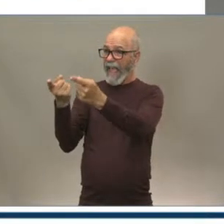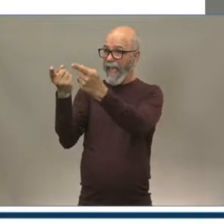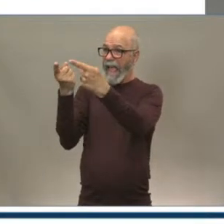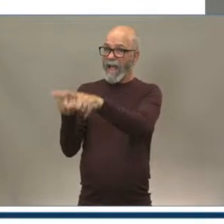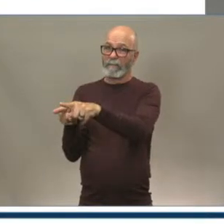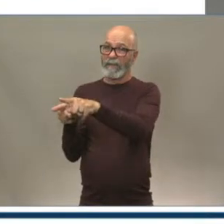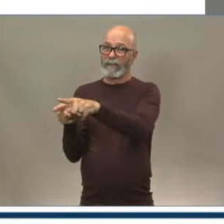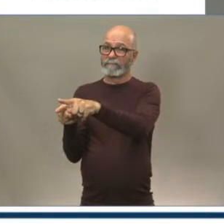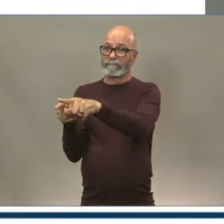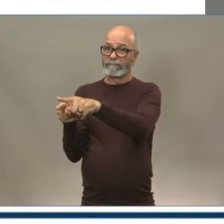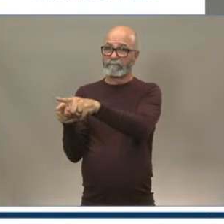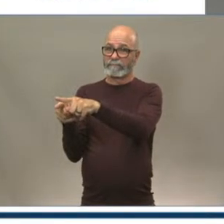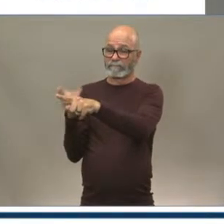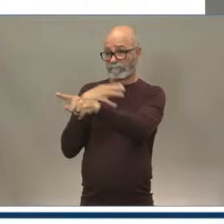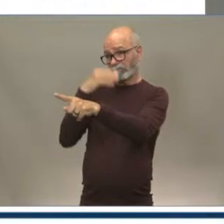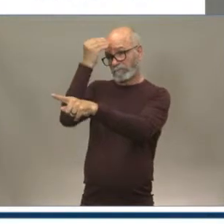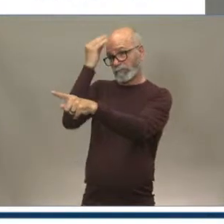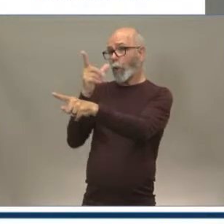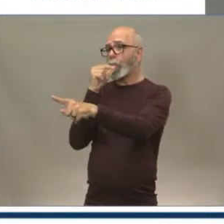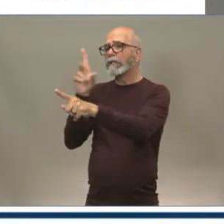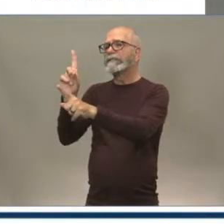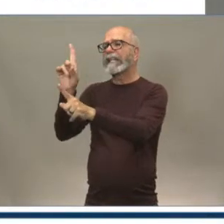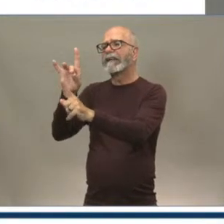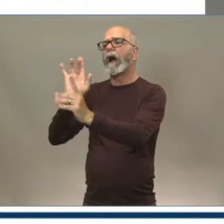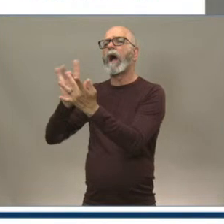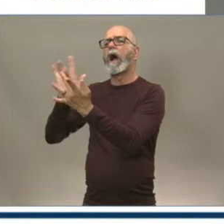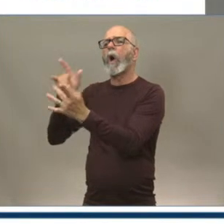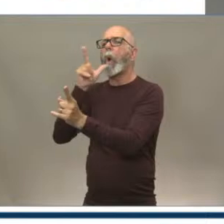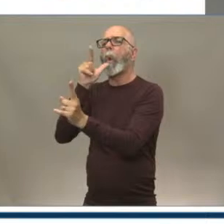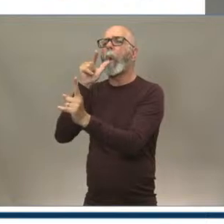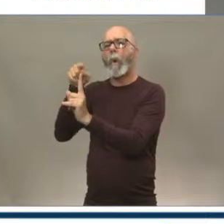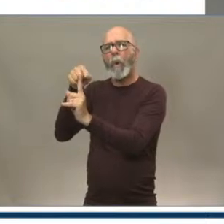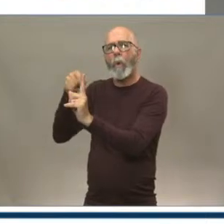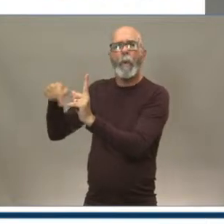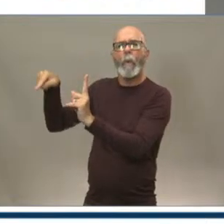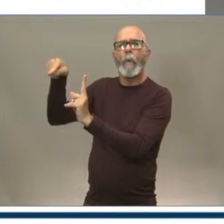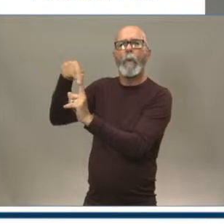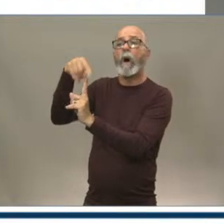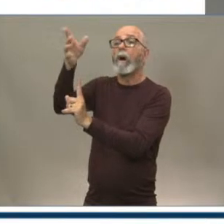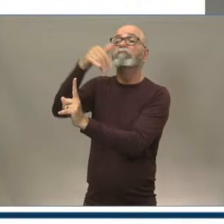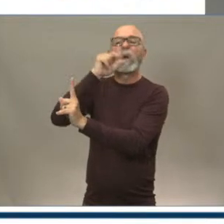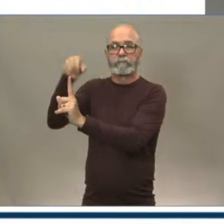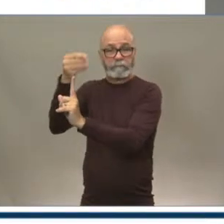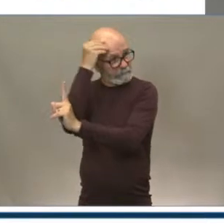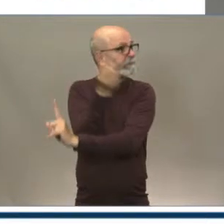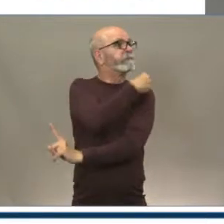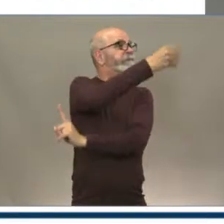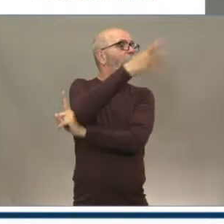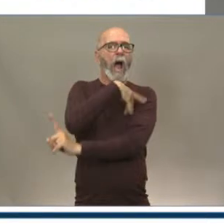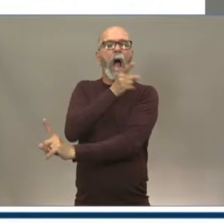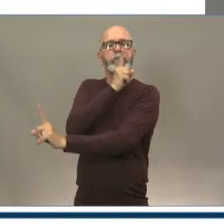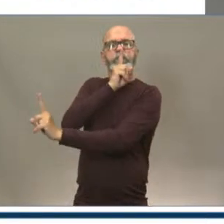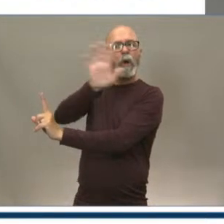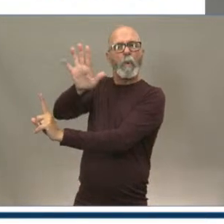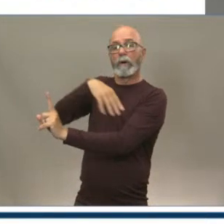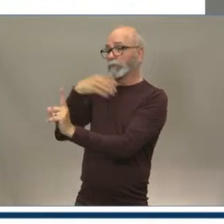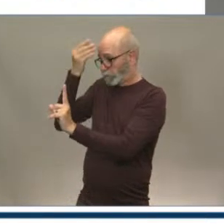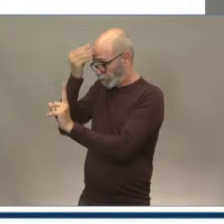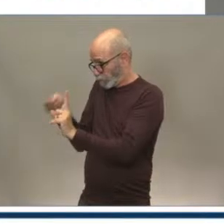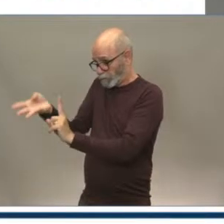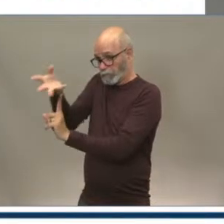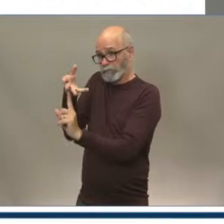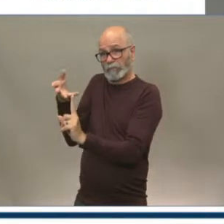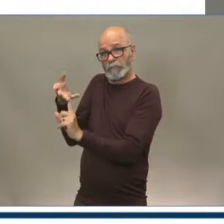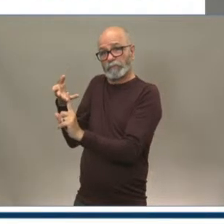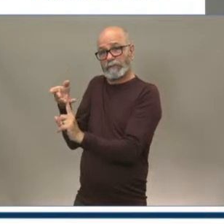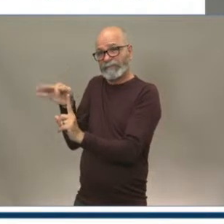to all those contacts without doing a broad public notification, we will do that. But if there is a need to do a broader